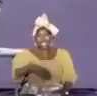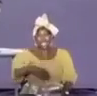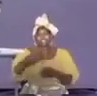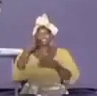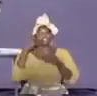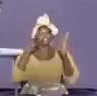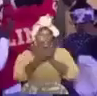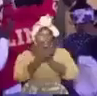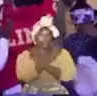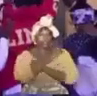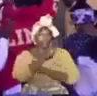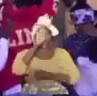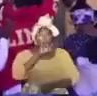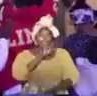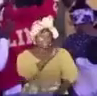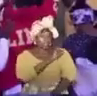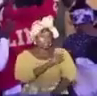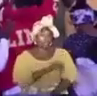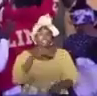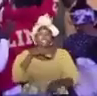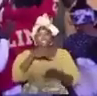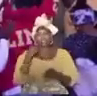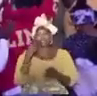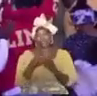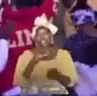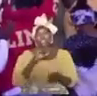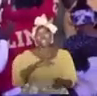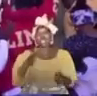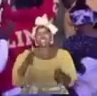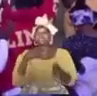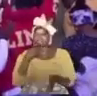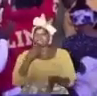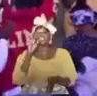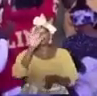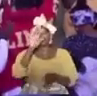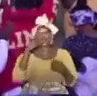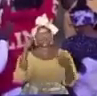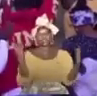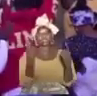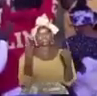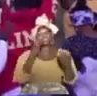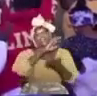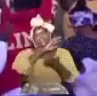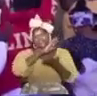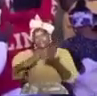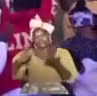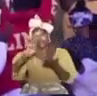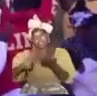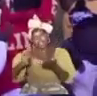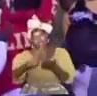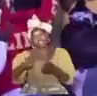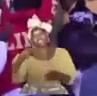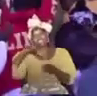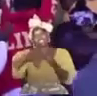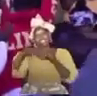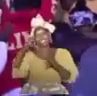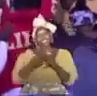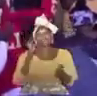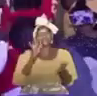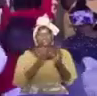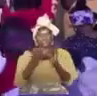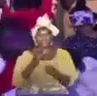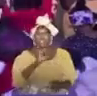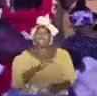lives. And by the authority of scripture, I declare your sins forgiven. And in the name of Jesus, the Son of the living God, I call